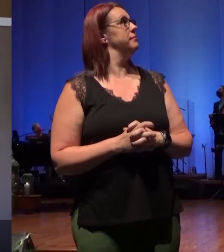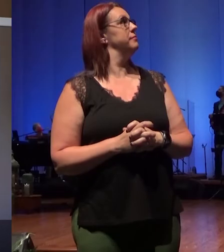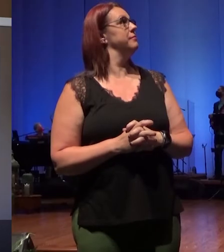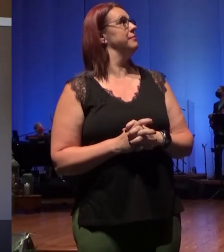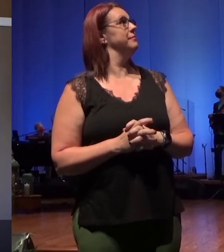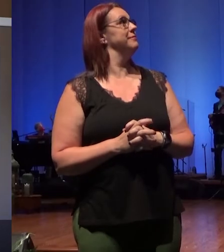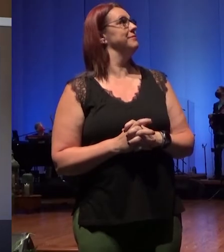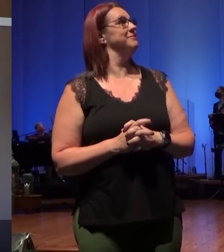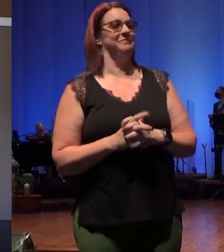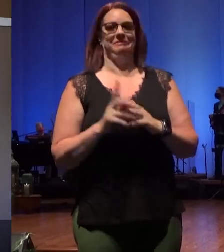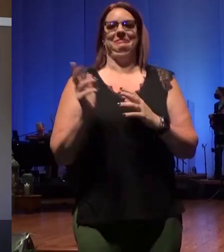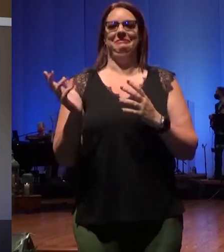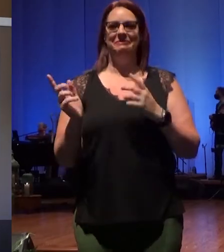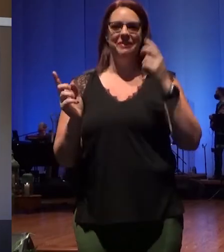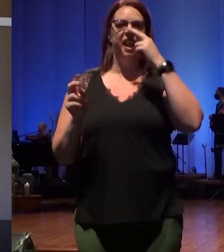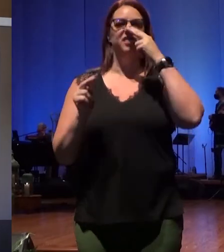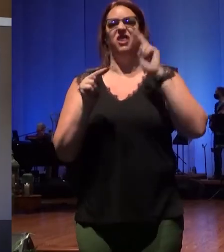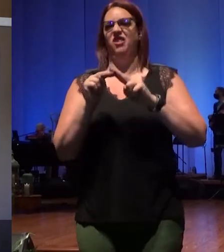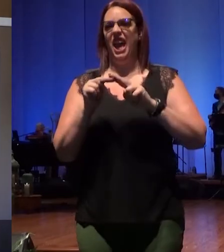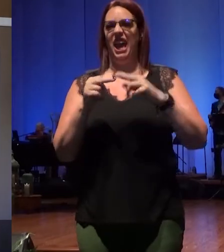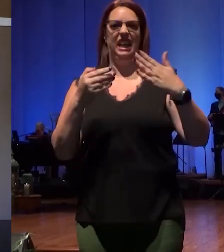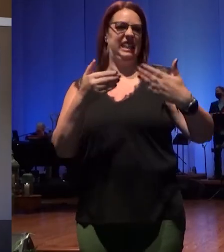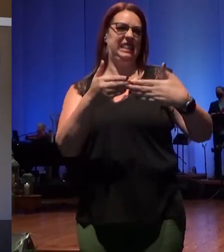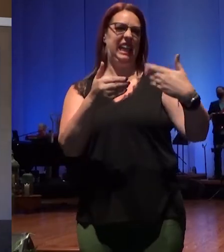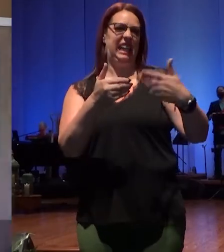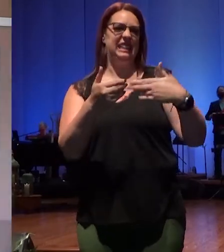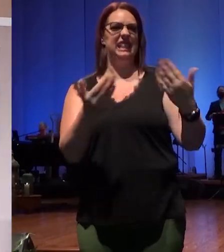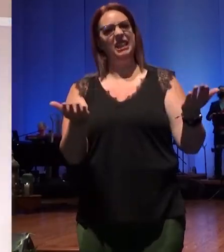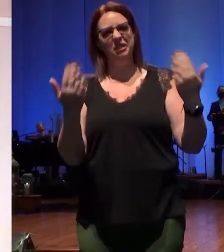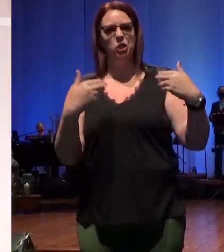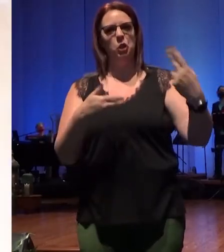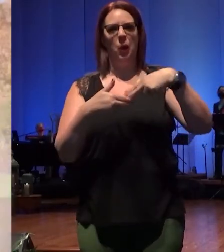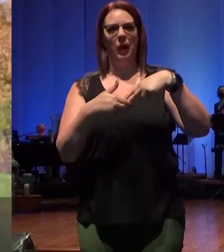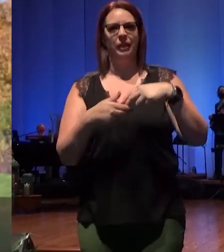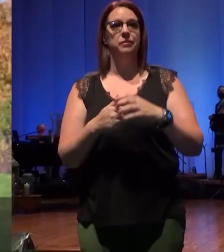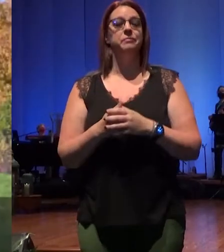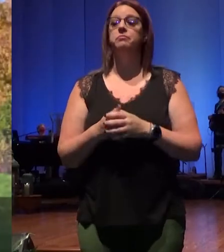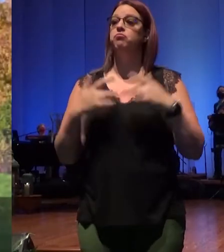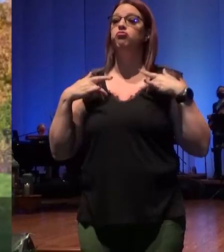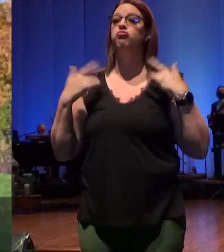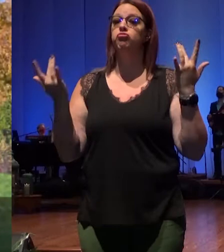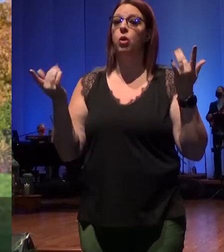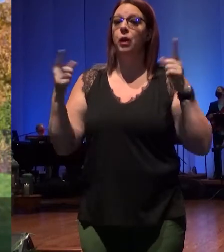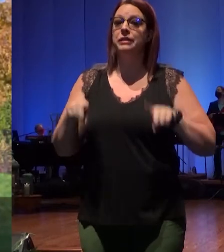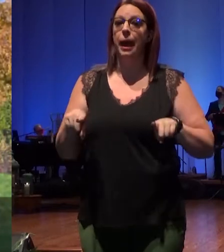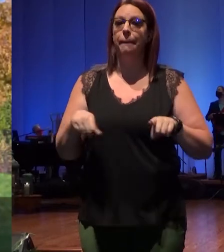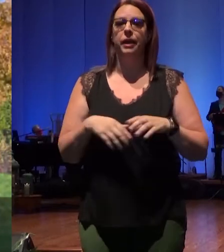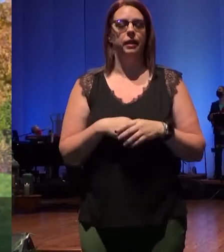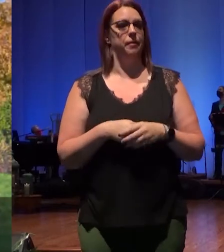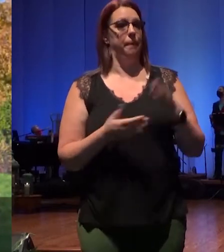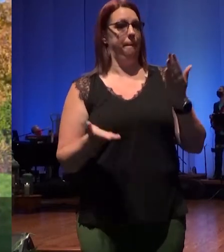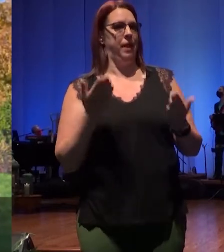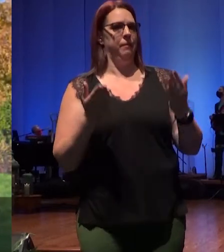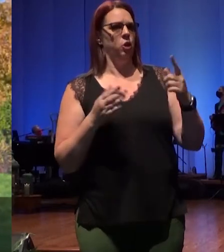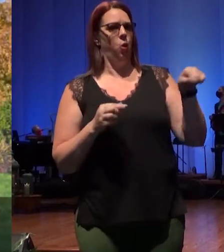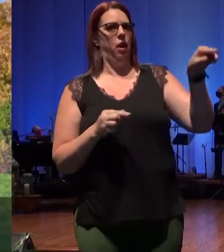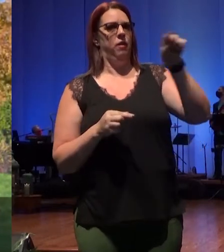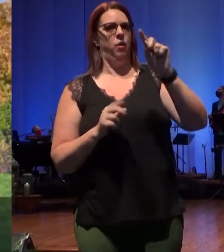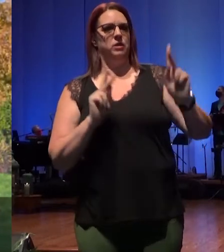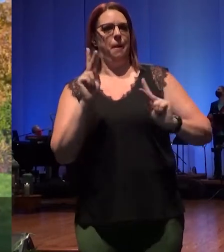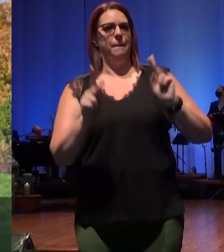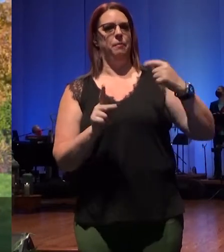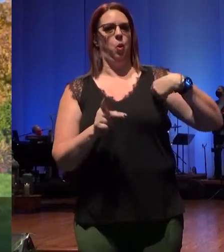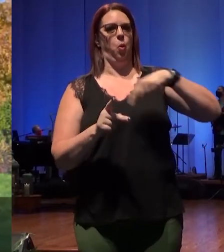It's fun, it's easy, be a part of it. Here's what's coming up. Maybe you're one of those people we refer to around here